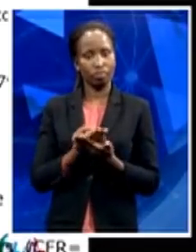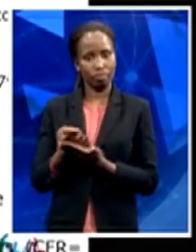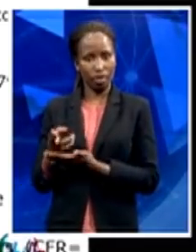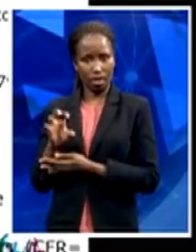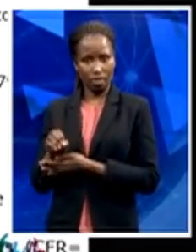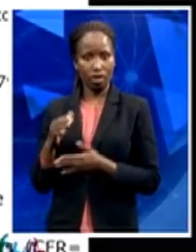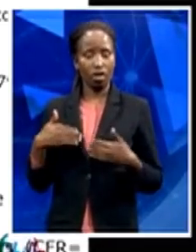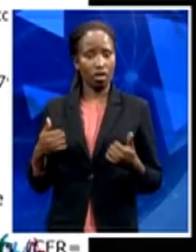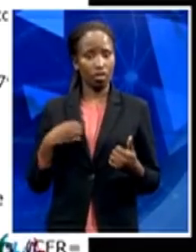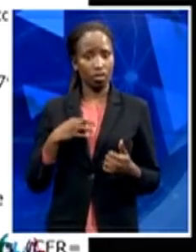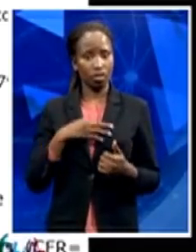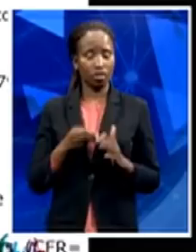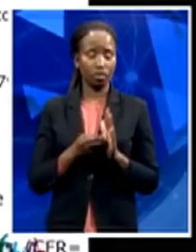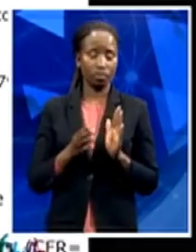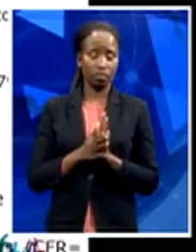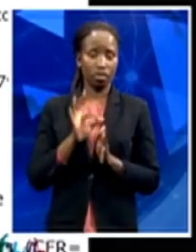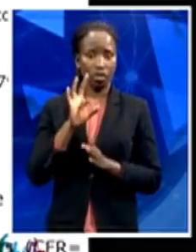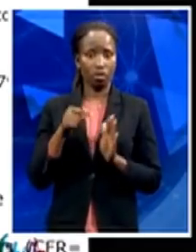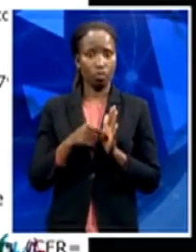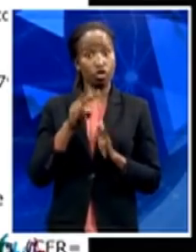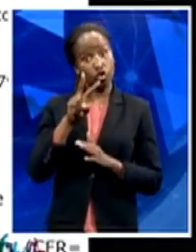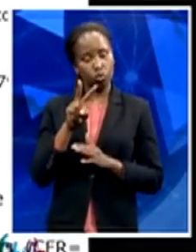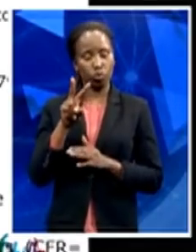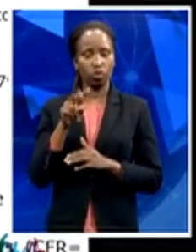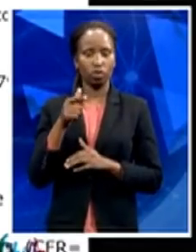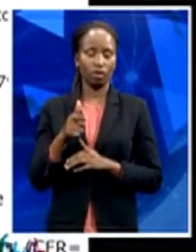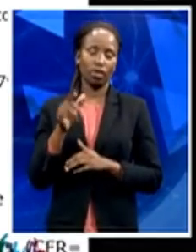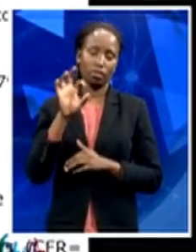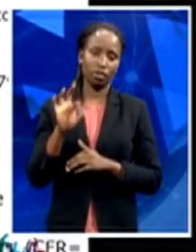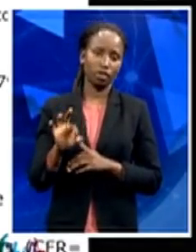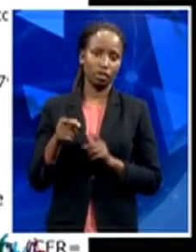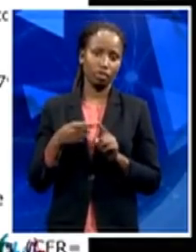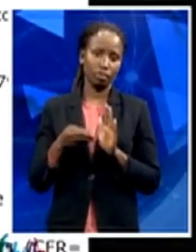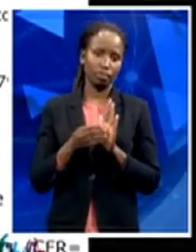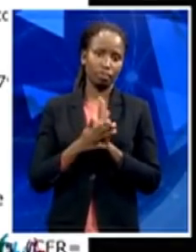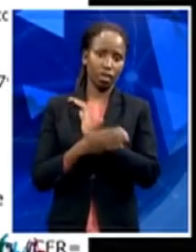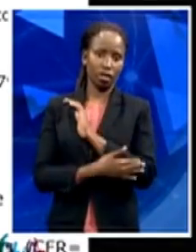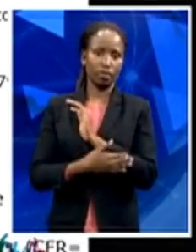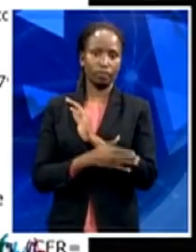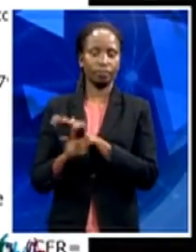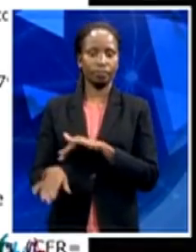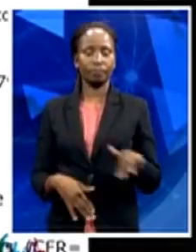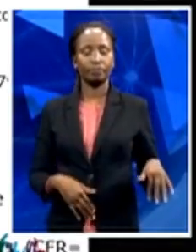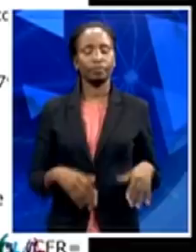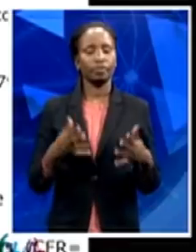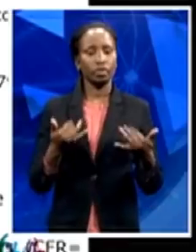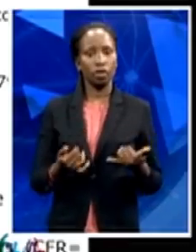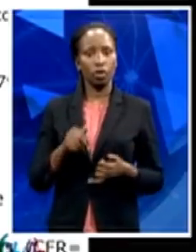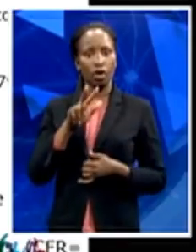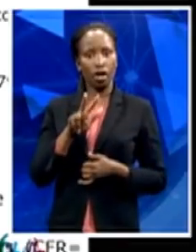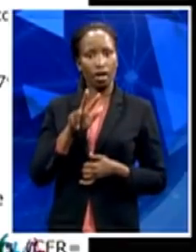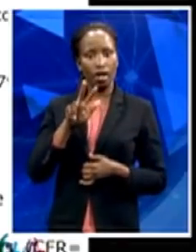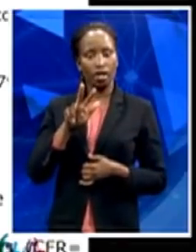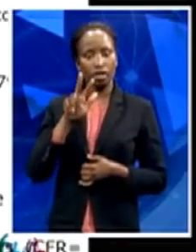all cases reported in the country. Cumulatively, 887 healthcare workers have